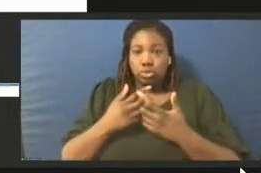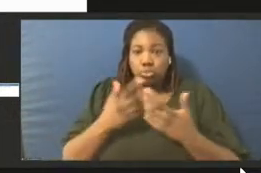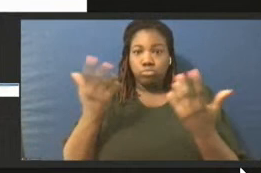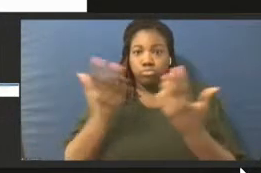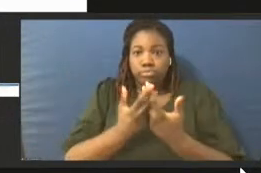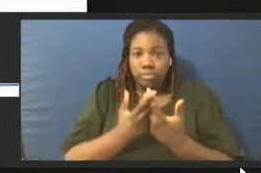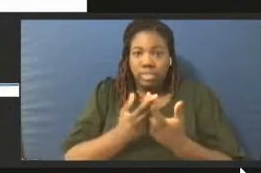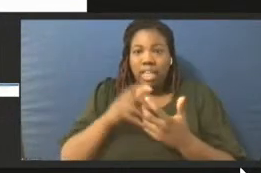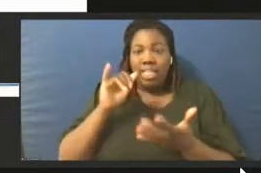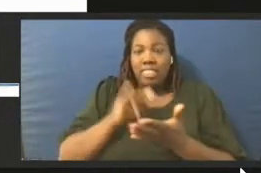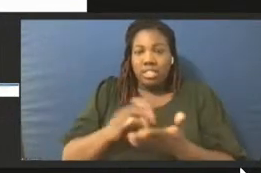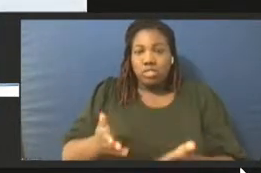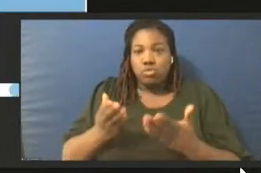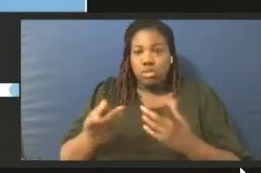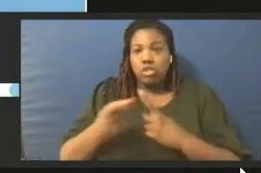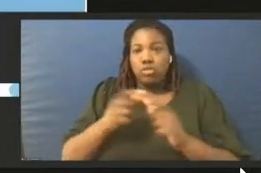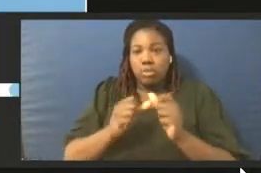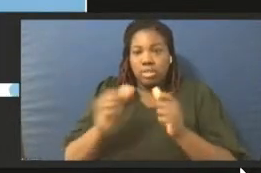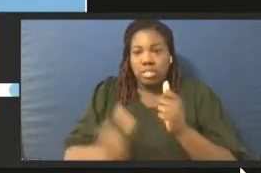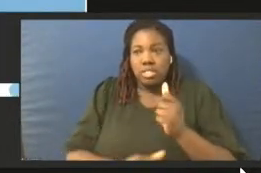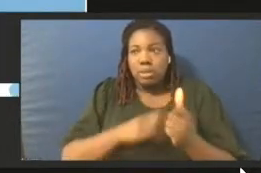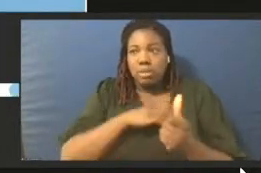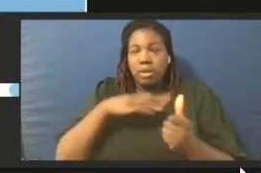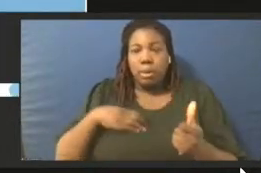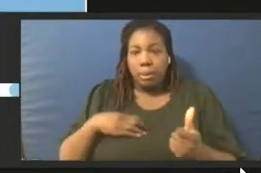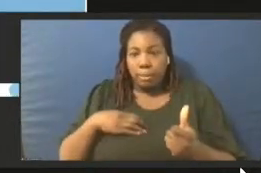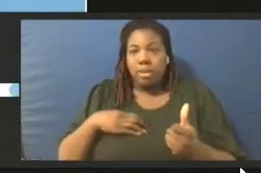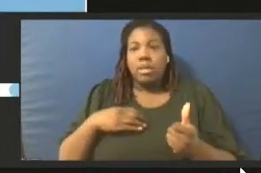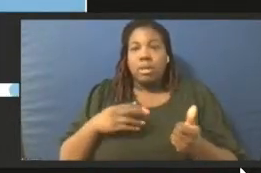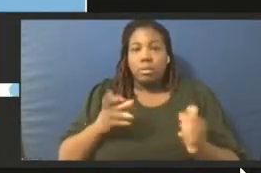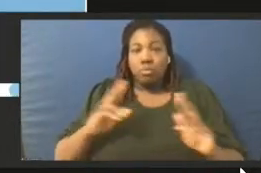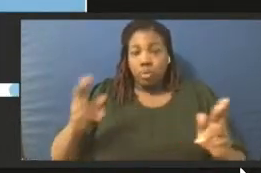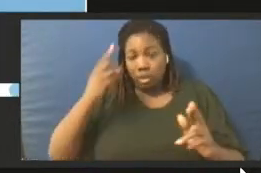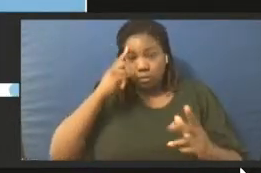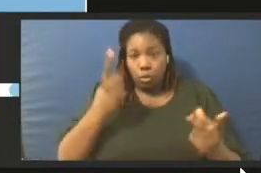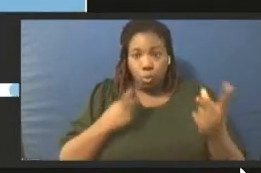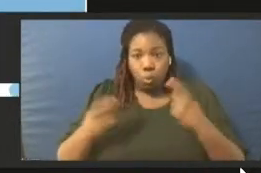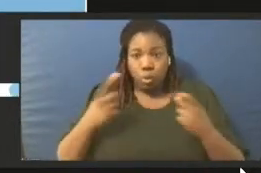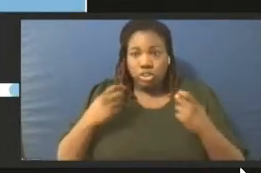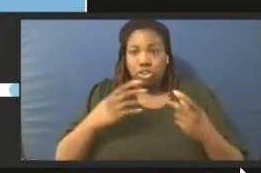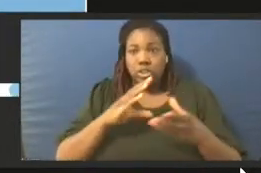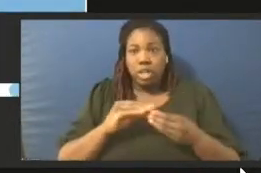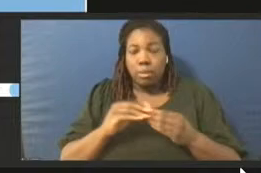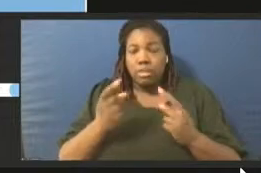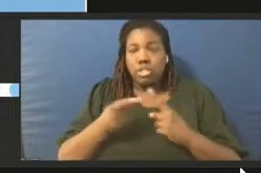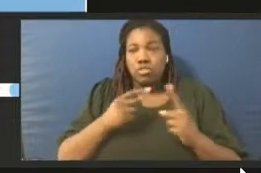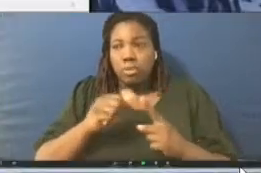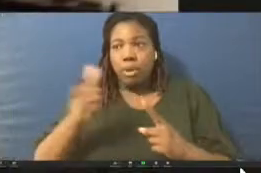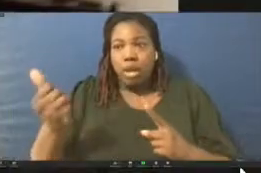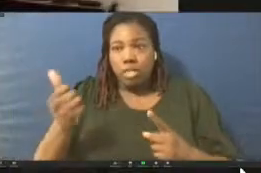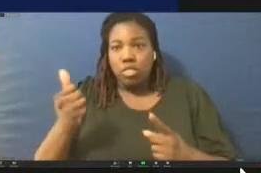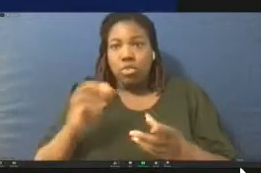from our subcommittee, open to questions, but I'd also entertain comments from the other members of the subcommittee.